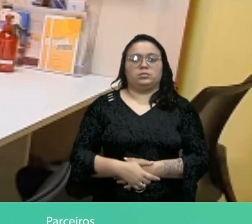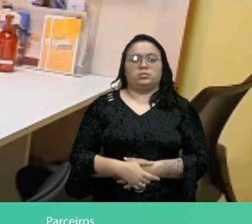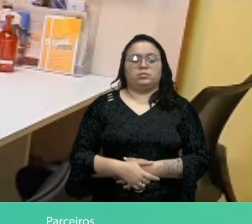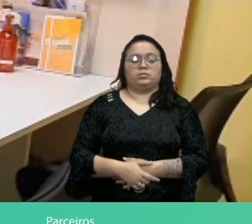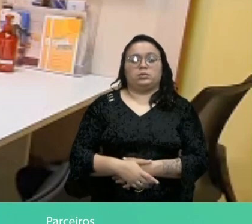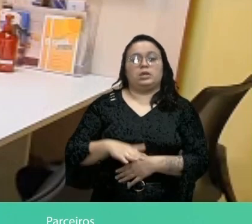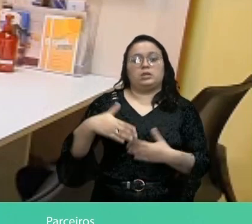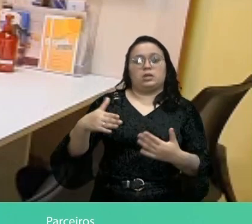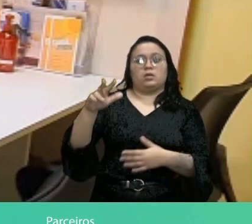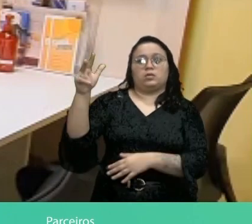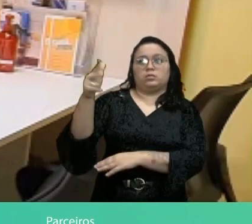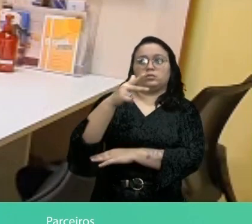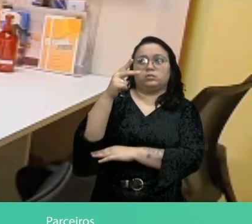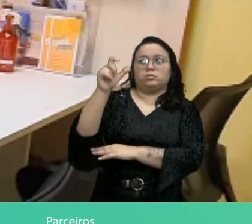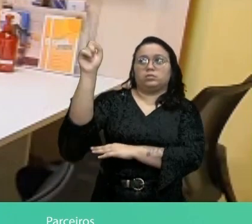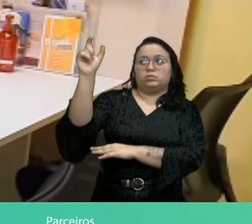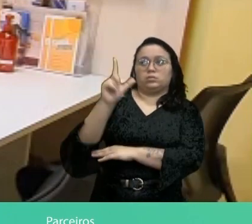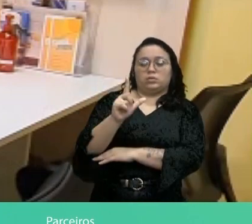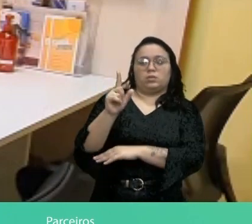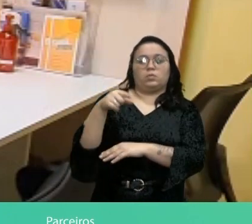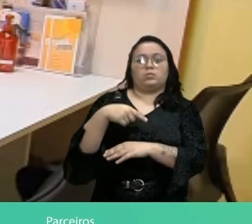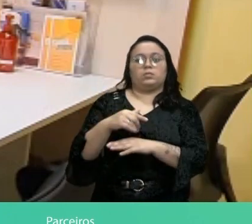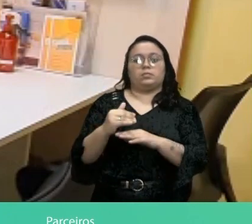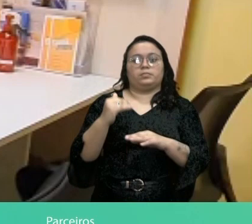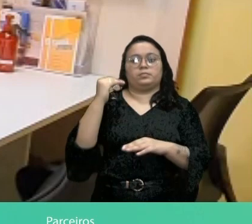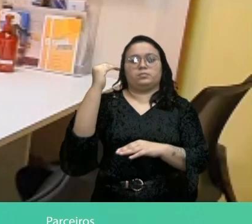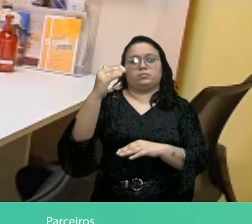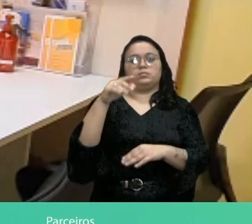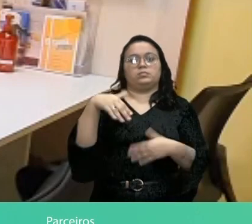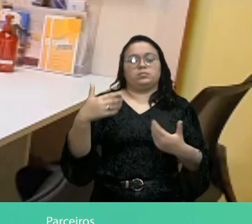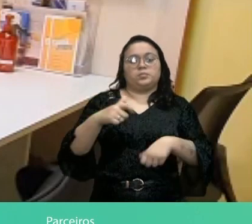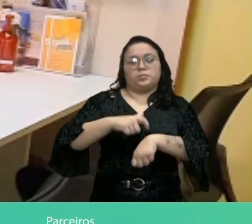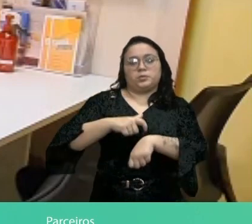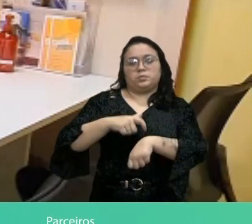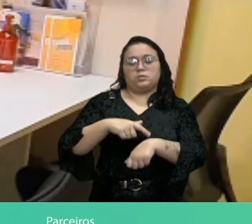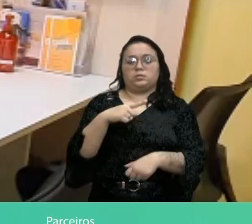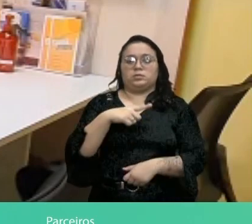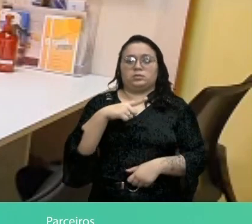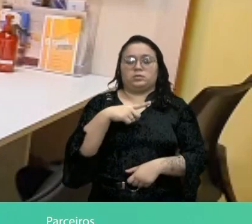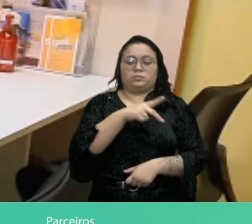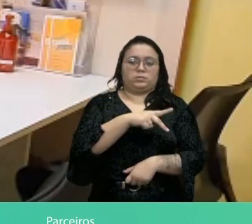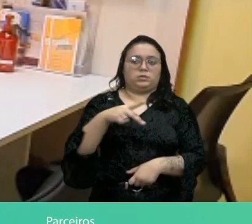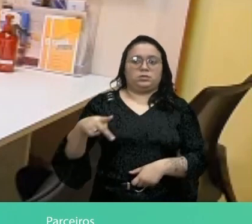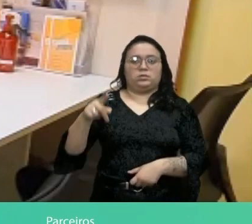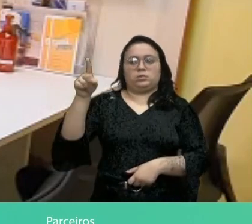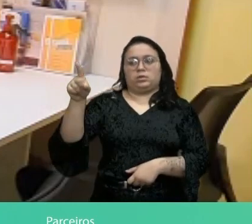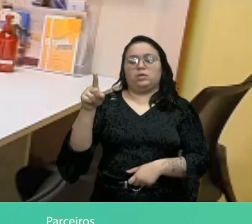potential, if you will. So, at a given moment,